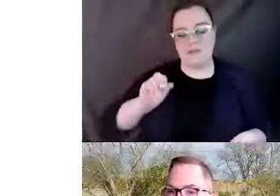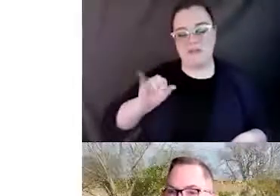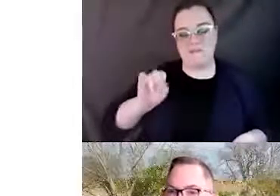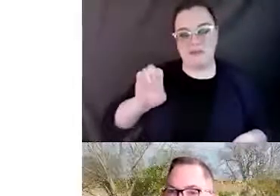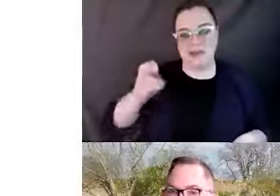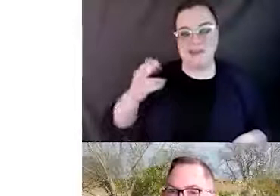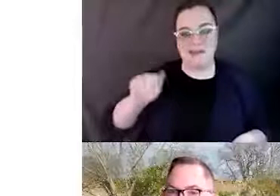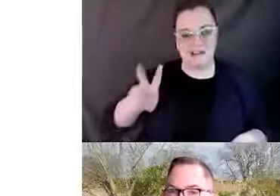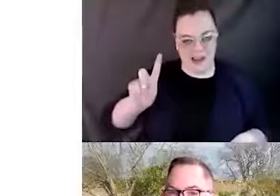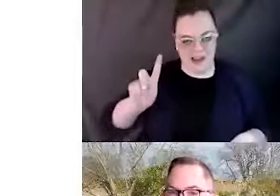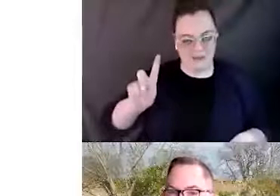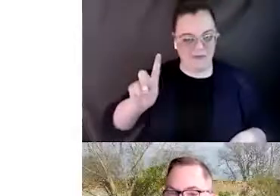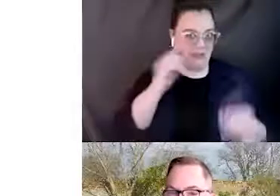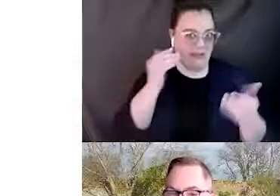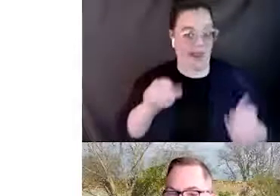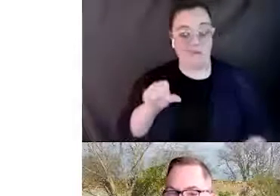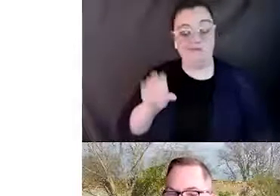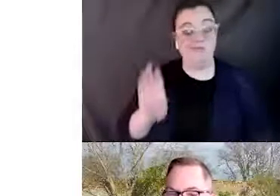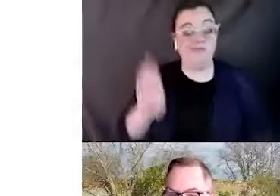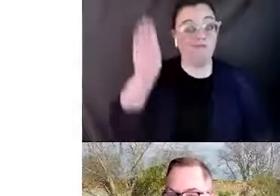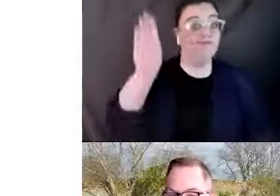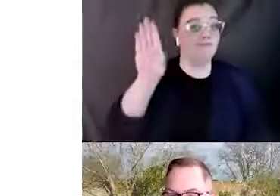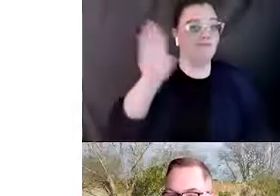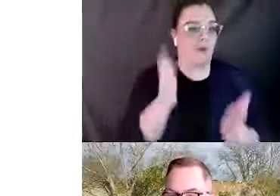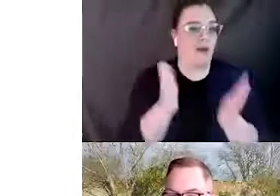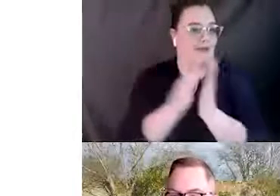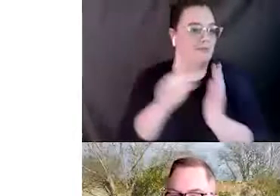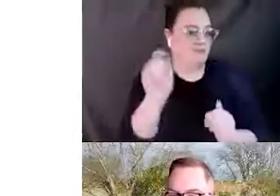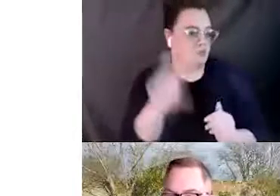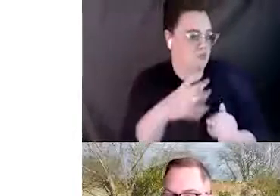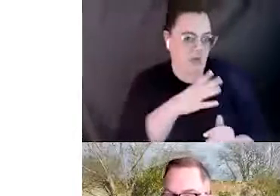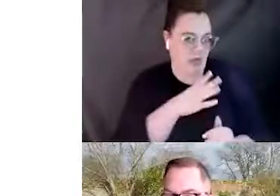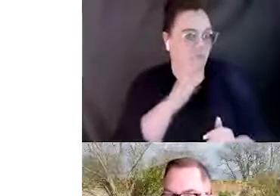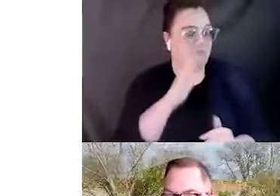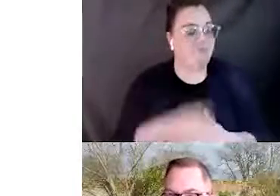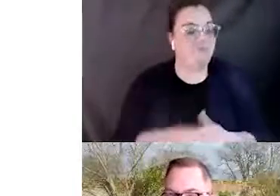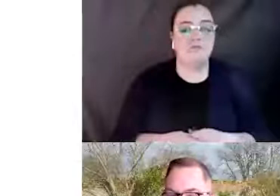So as we let a few more people in, just to,